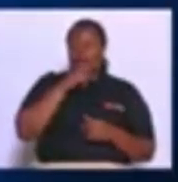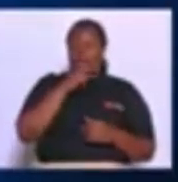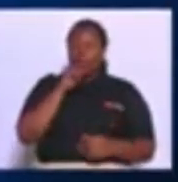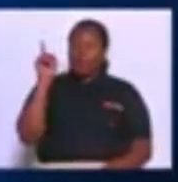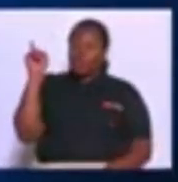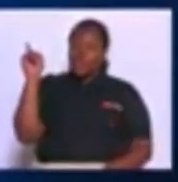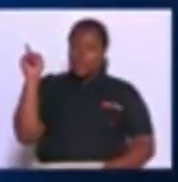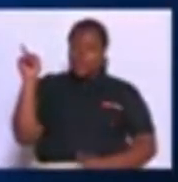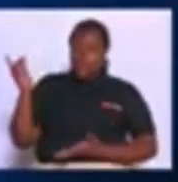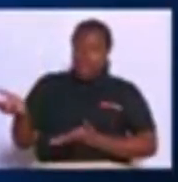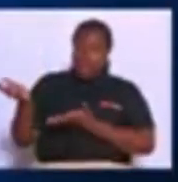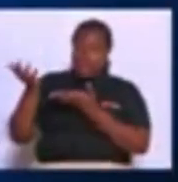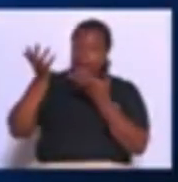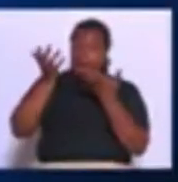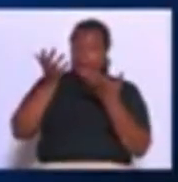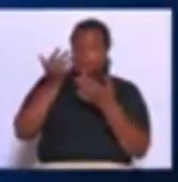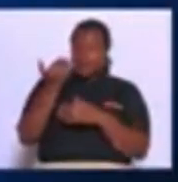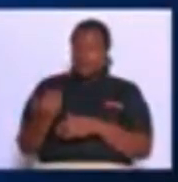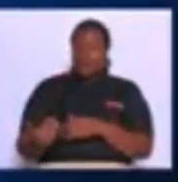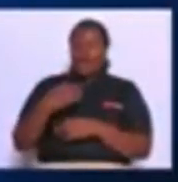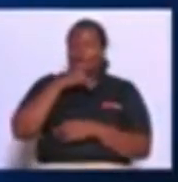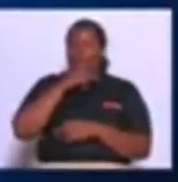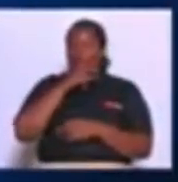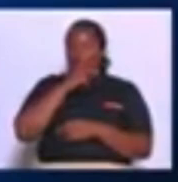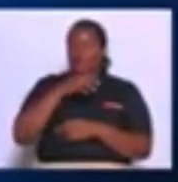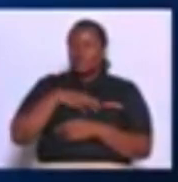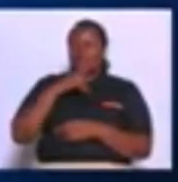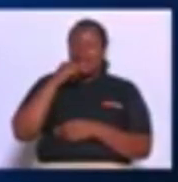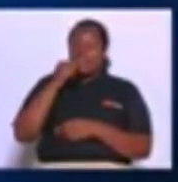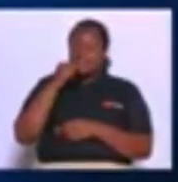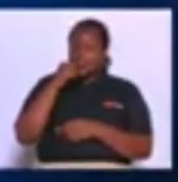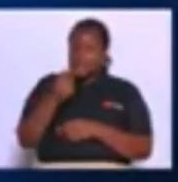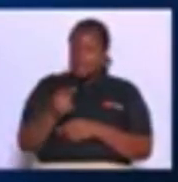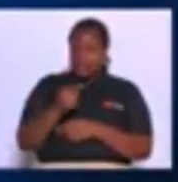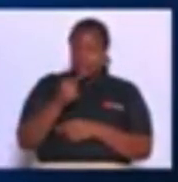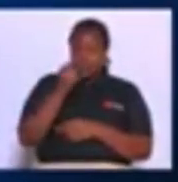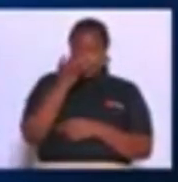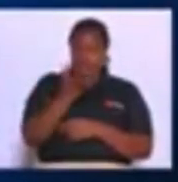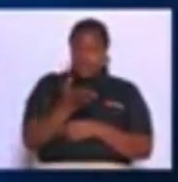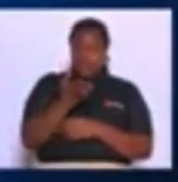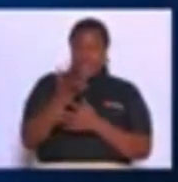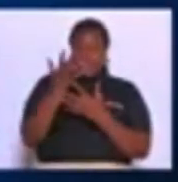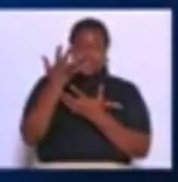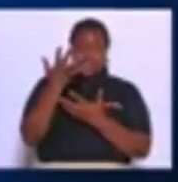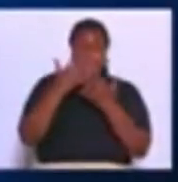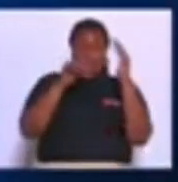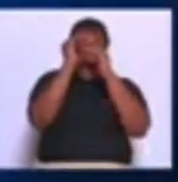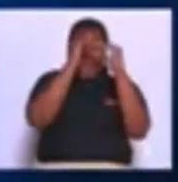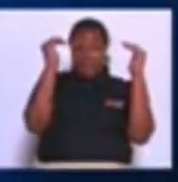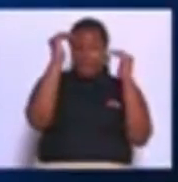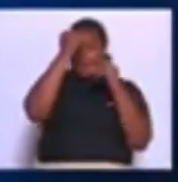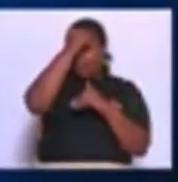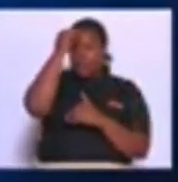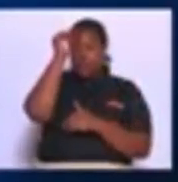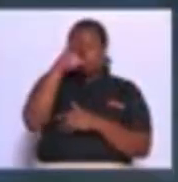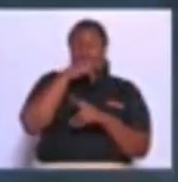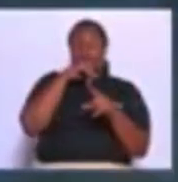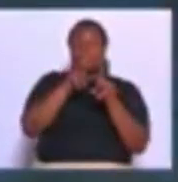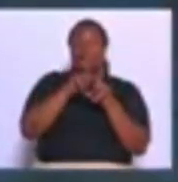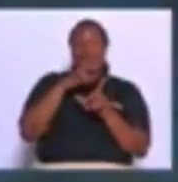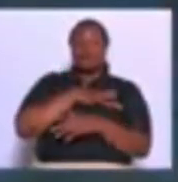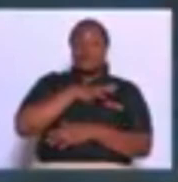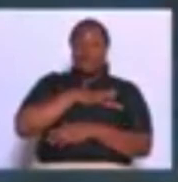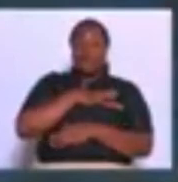carrying a younger boy, and he says, he ain't heavy because he's my brother. And